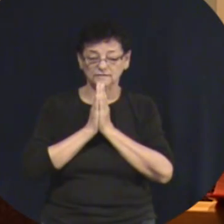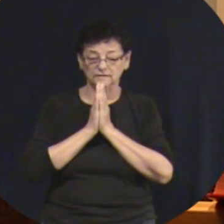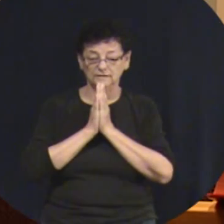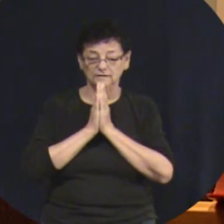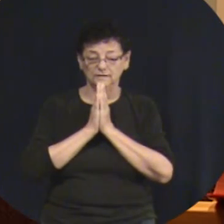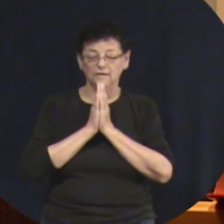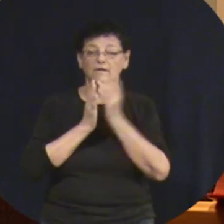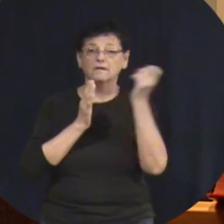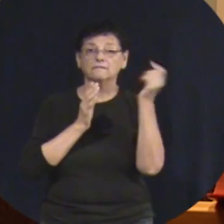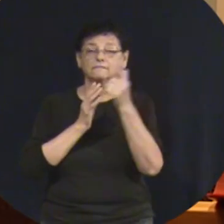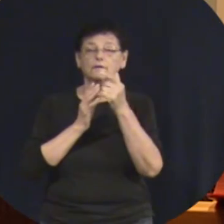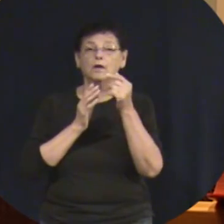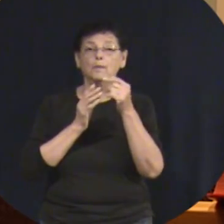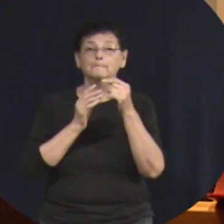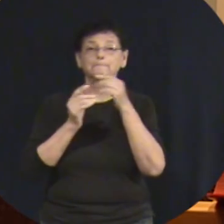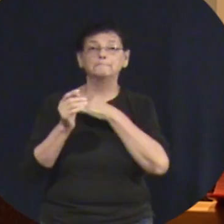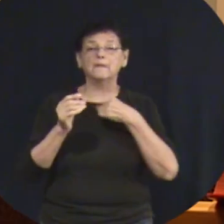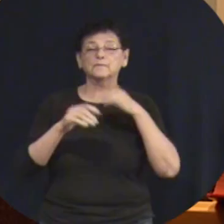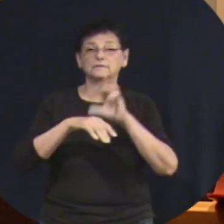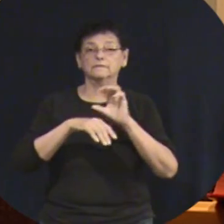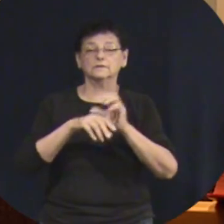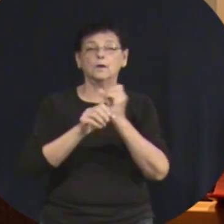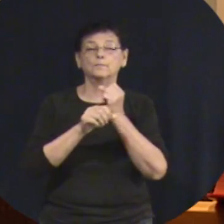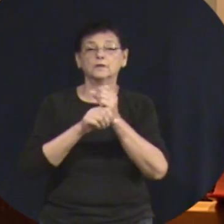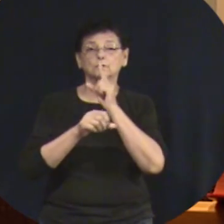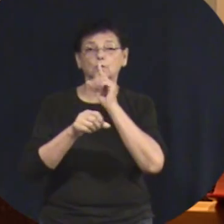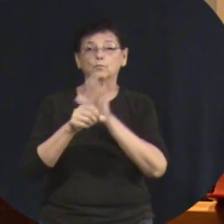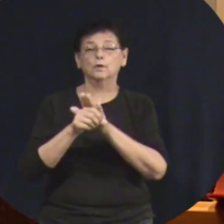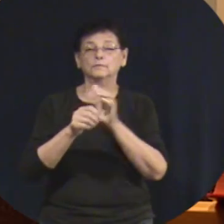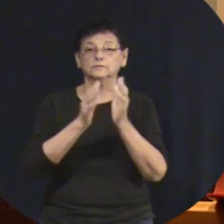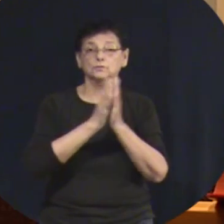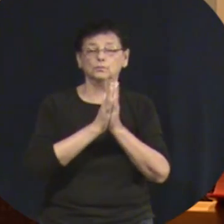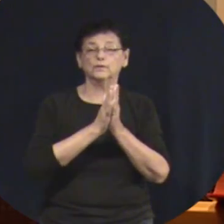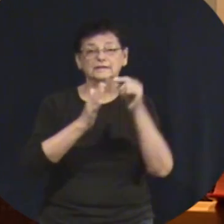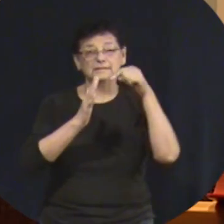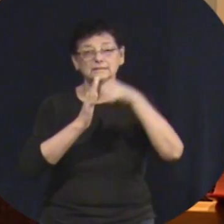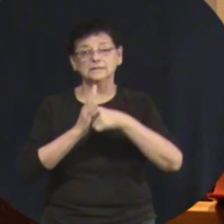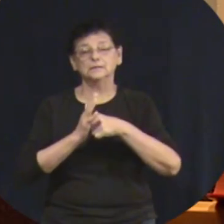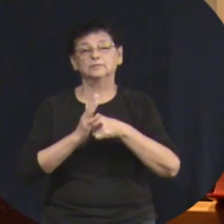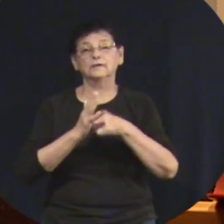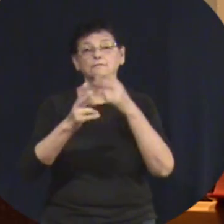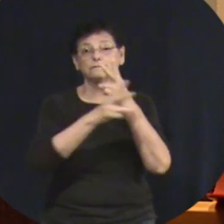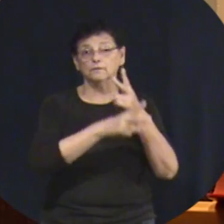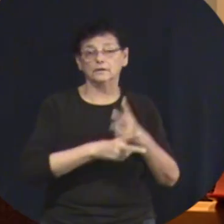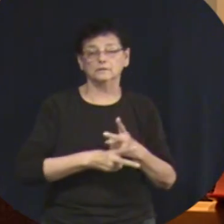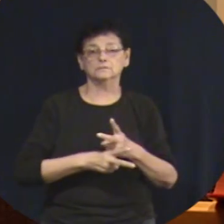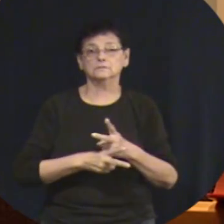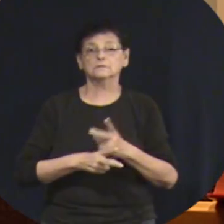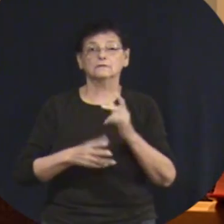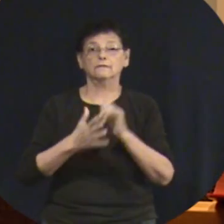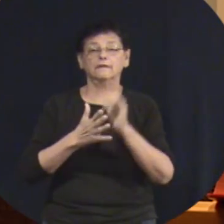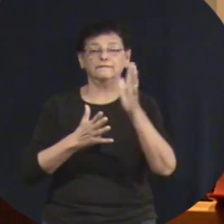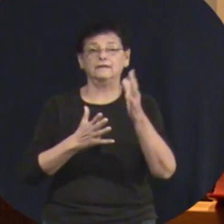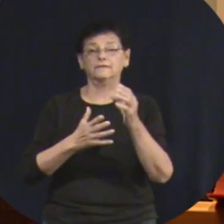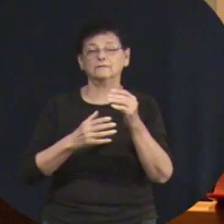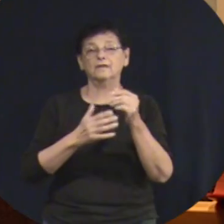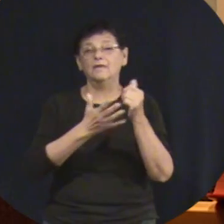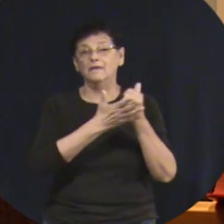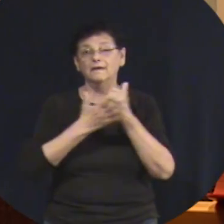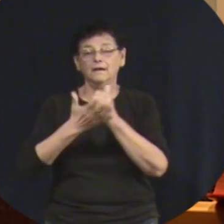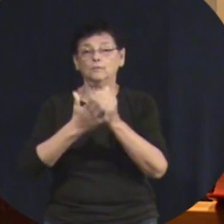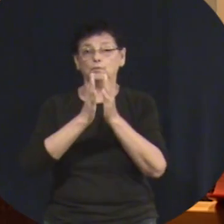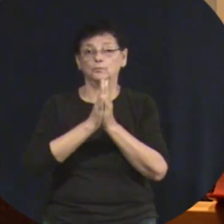our prayer. For all parishioners who have made a commitment to pray intensely for vocations, that their